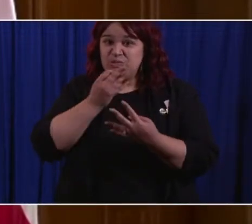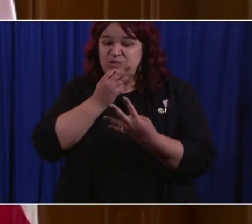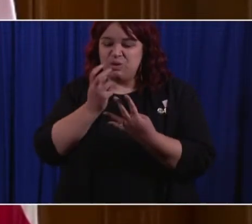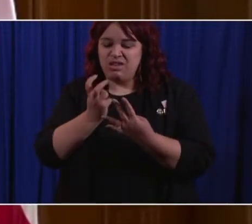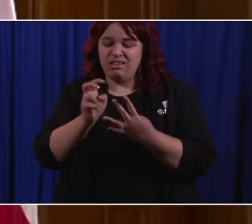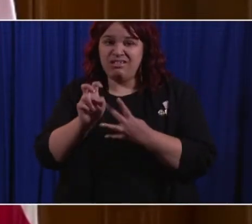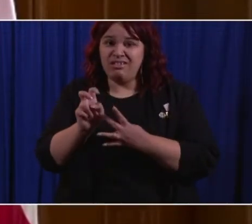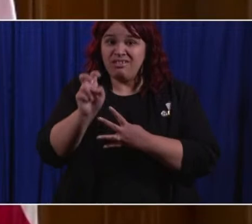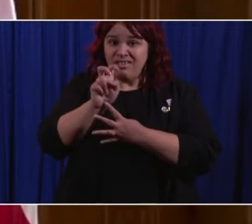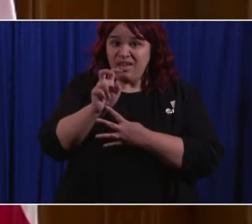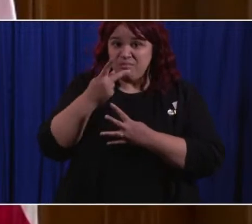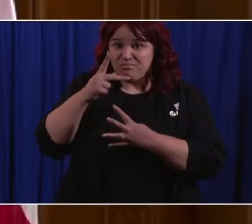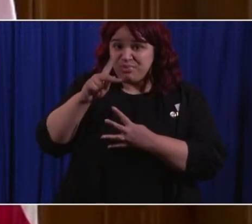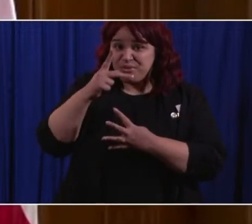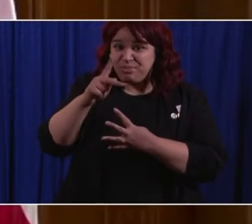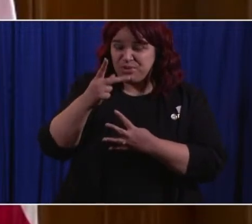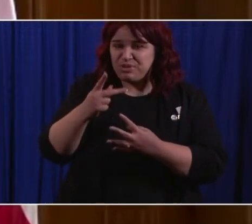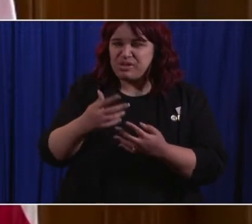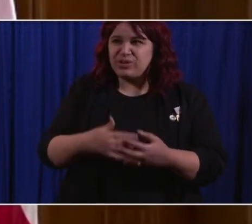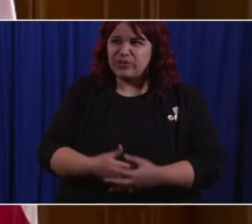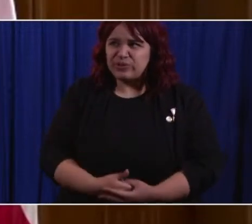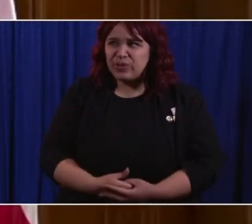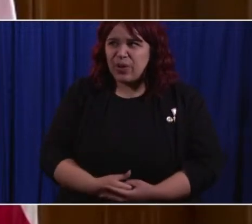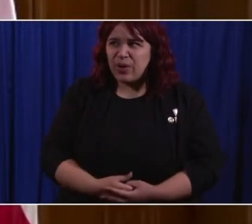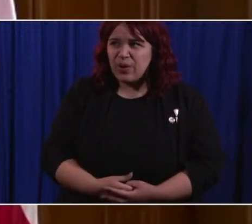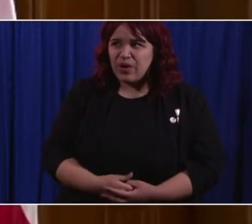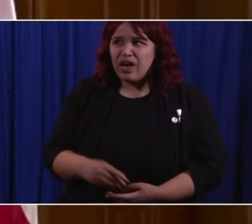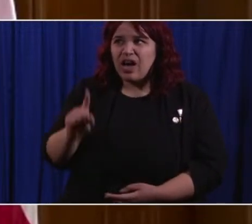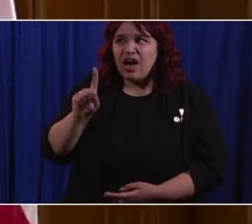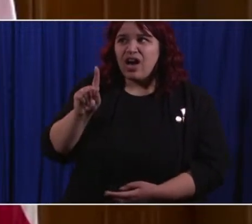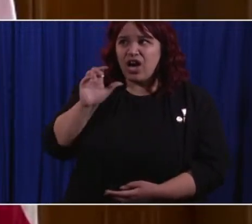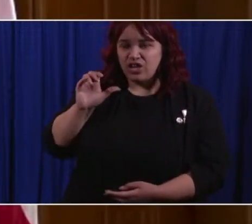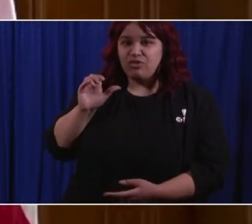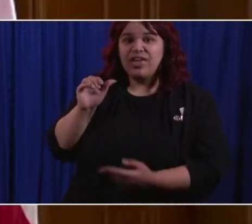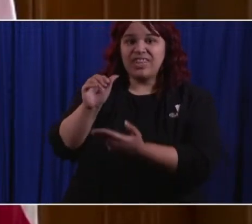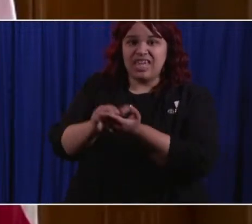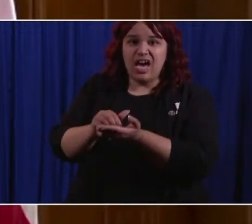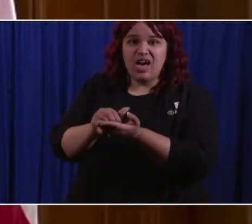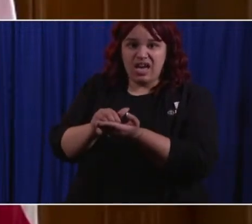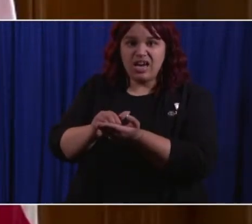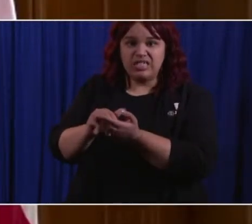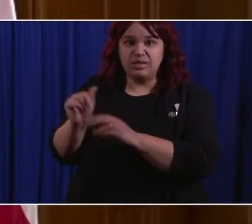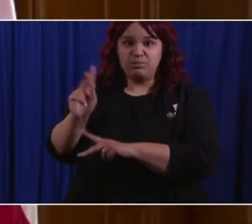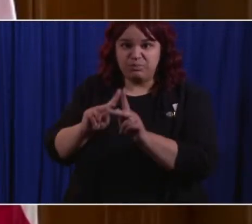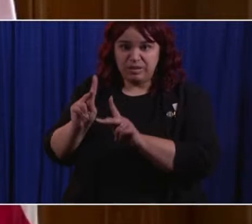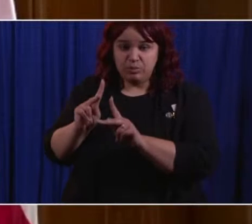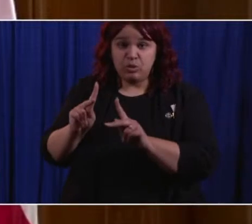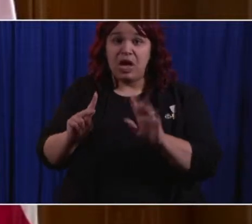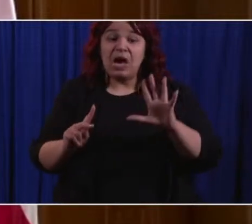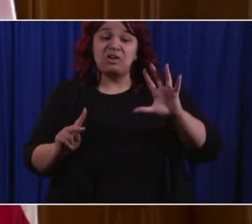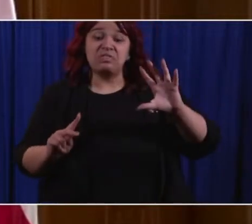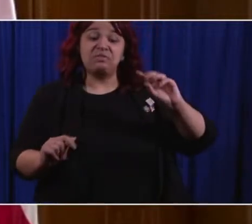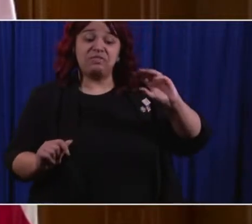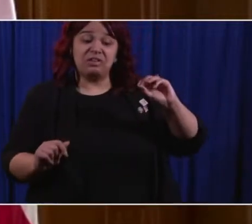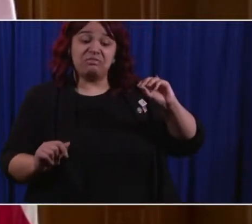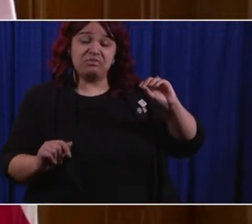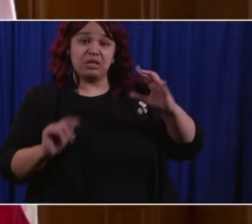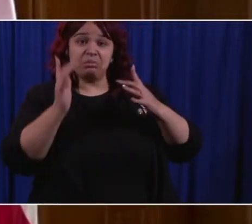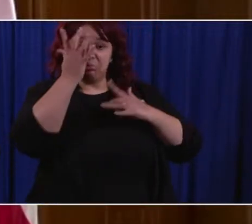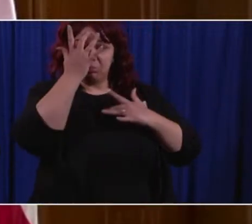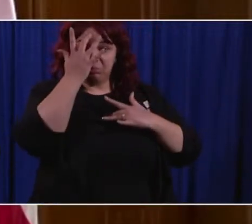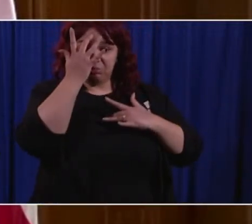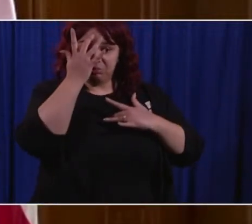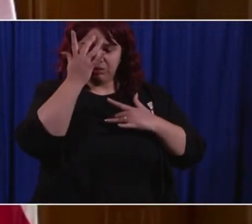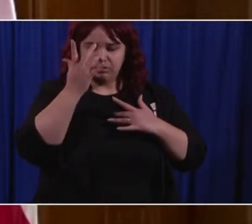that 50 per 100,000 metric to remove even the simplified health orders, clearly we've headed in the